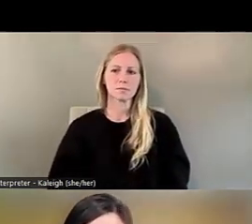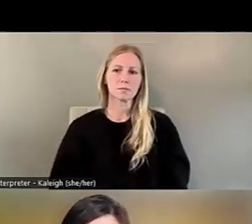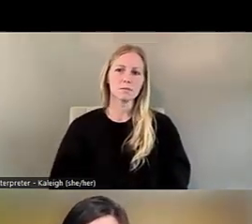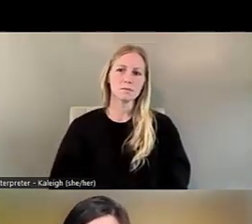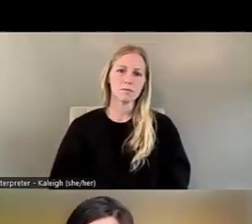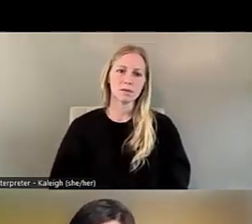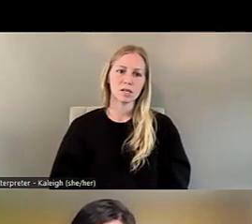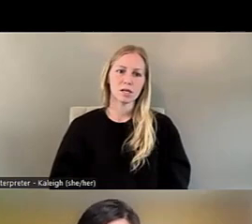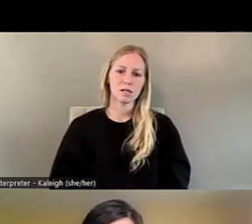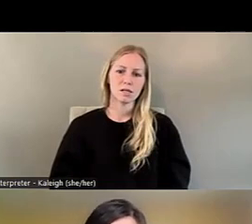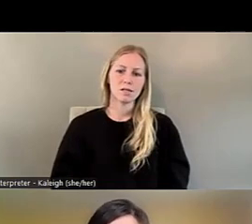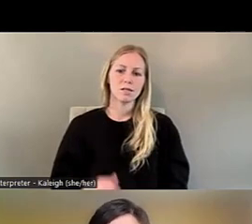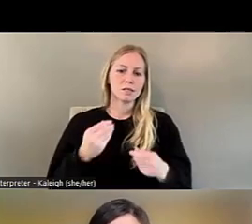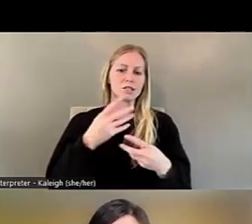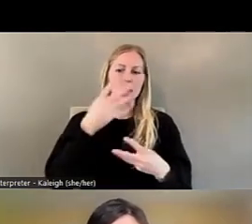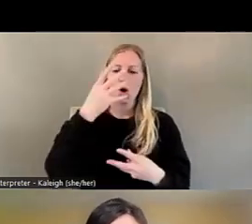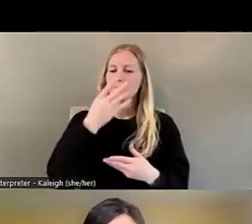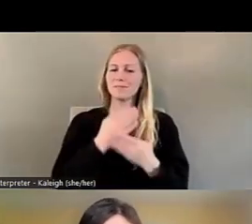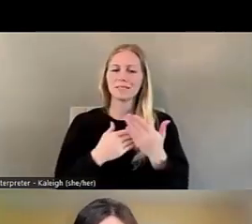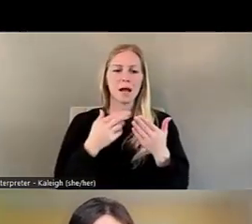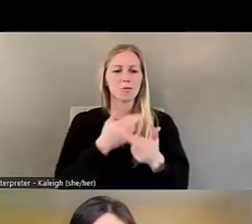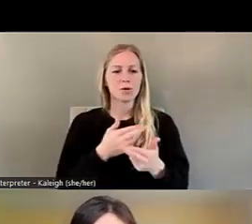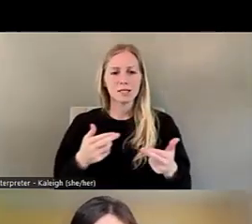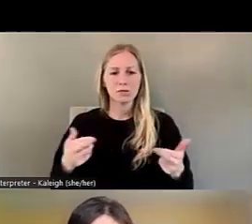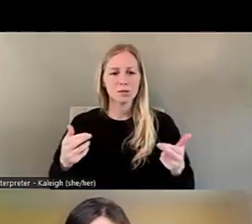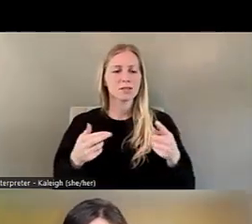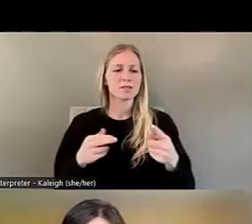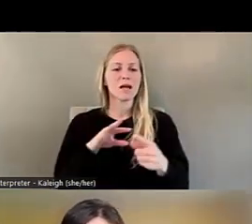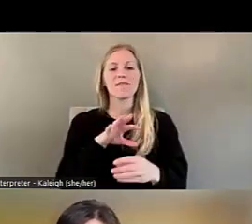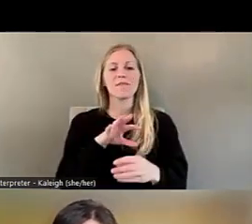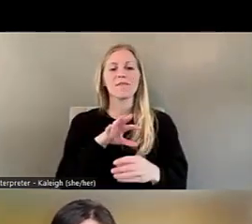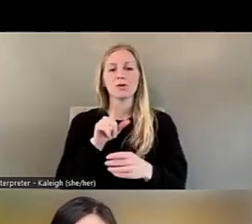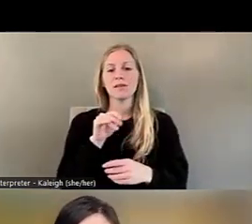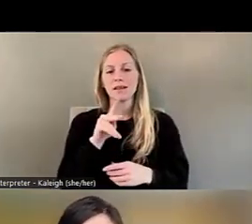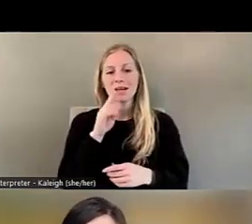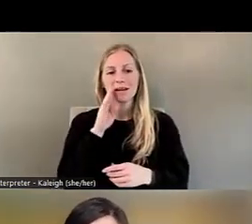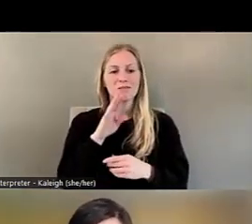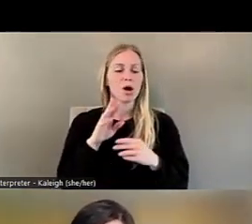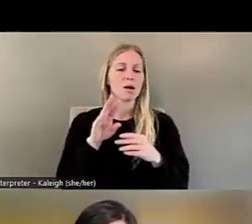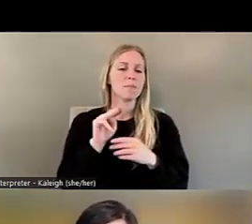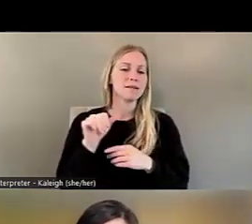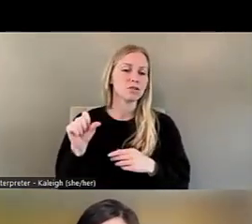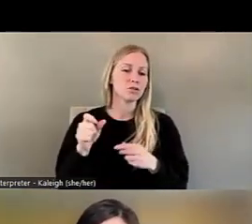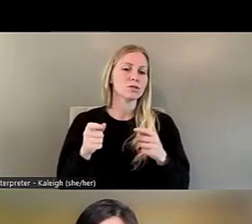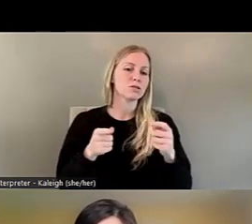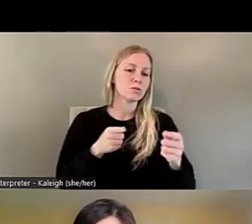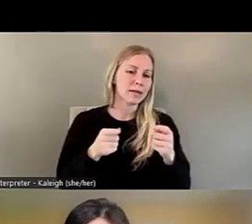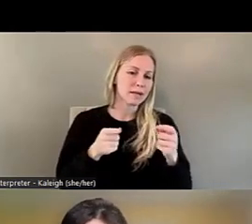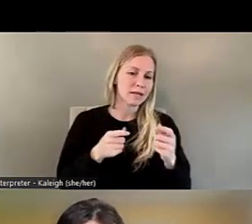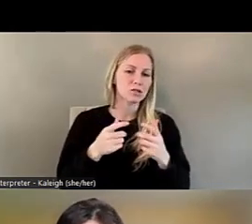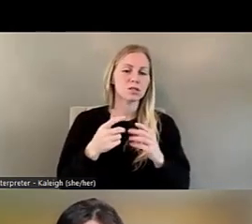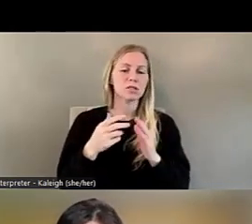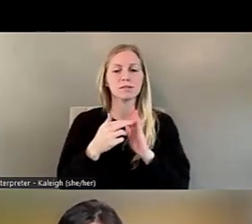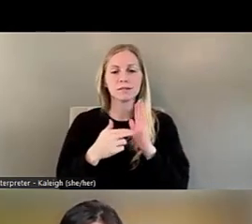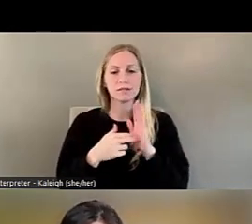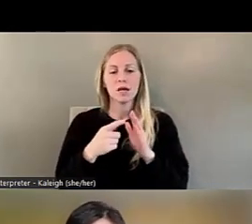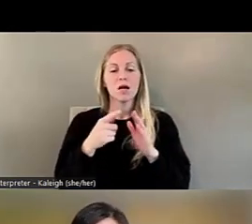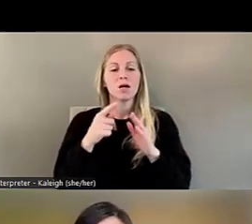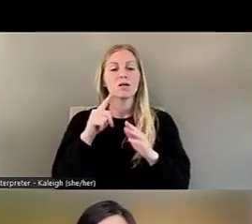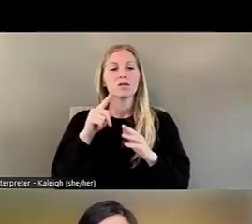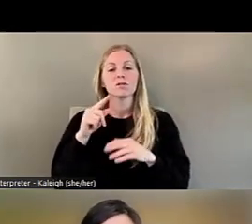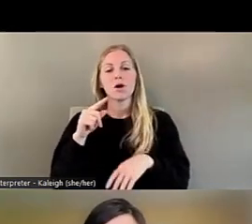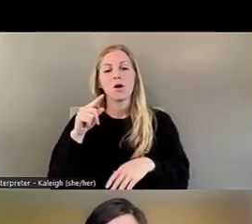So here are just some resources. I've included the link to the Massachusetts regulations governing restraint and seclusion and